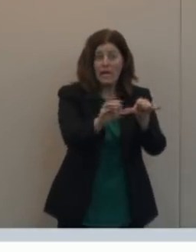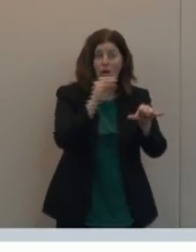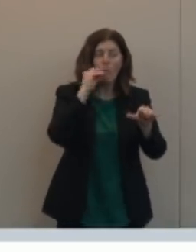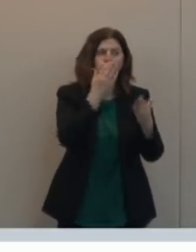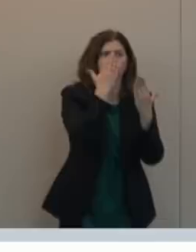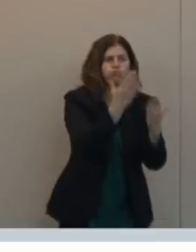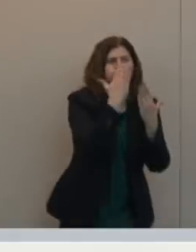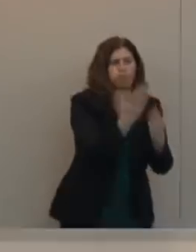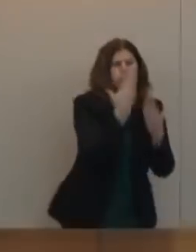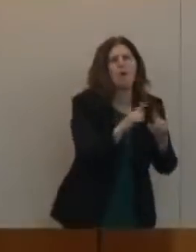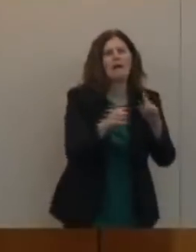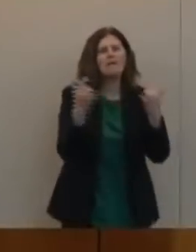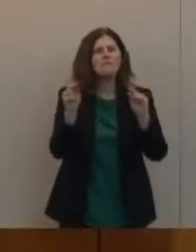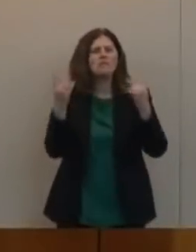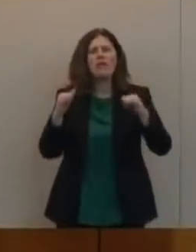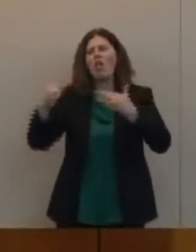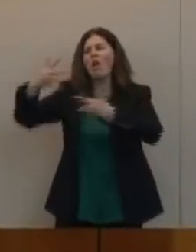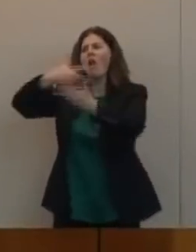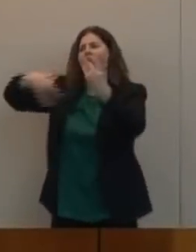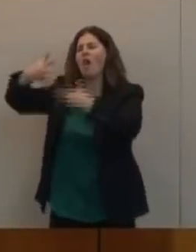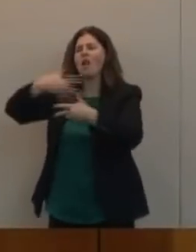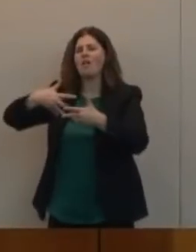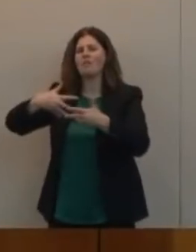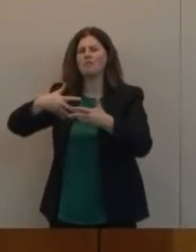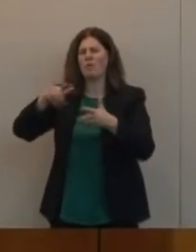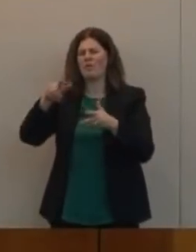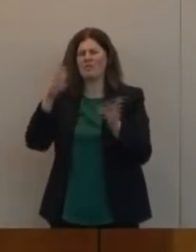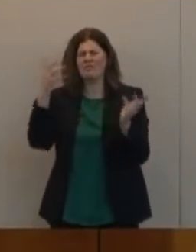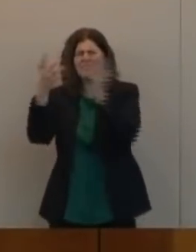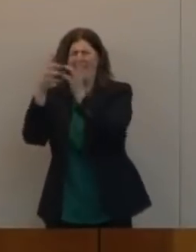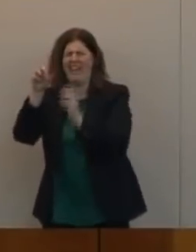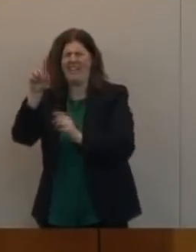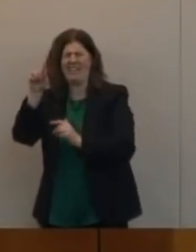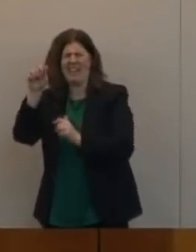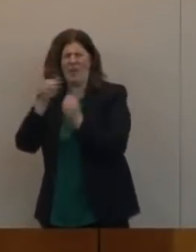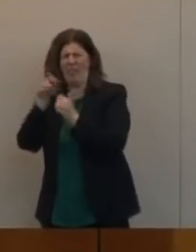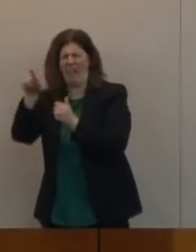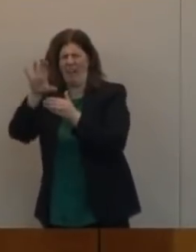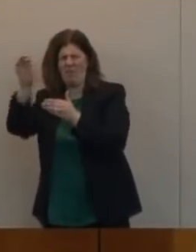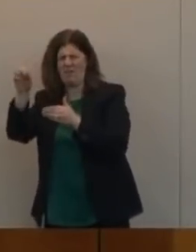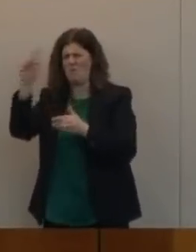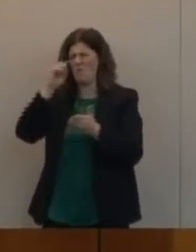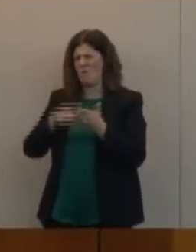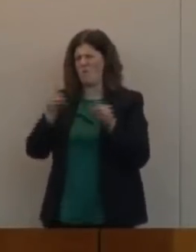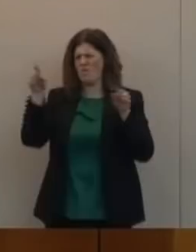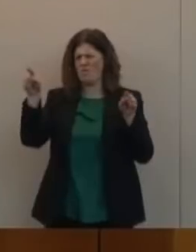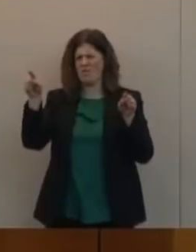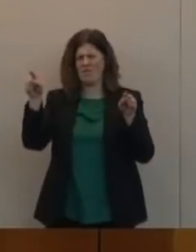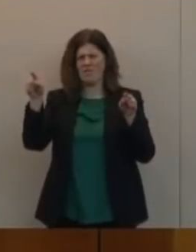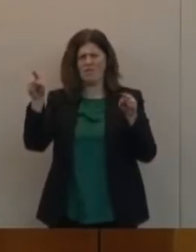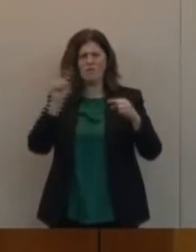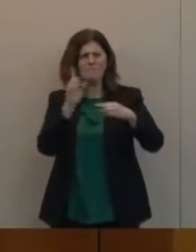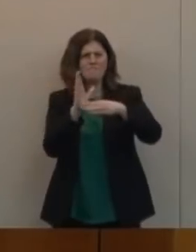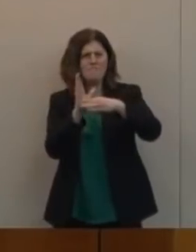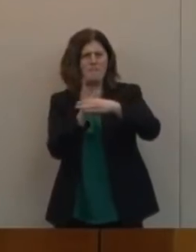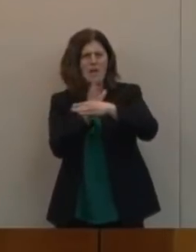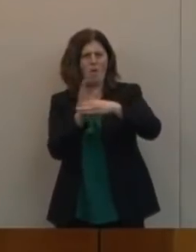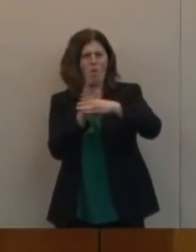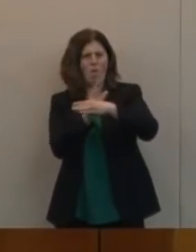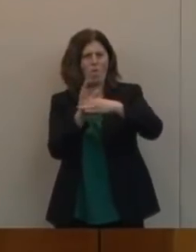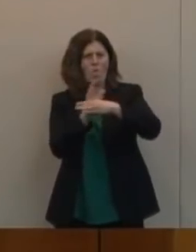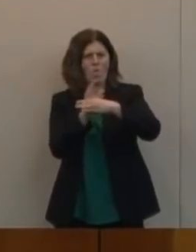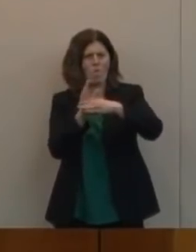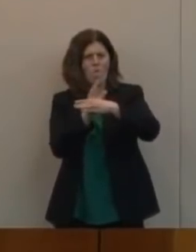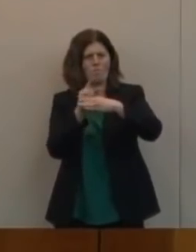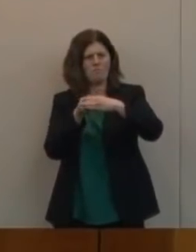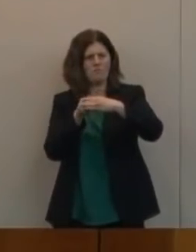people are still out and about. And as we dug into the data with Descartes, what we found was actually this median, which is the middle person.